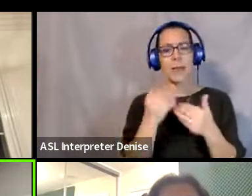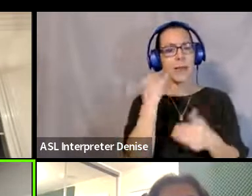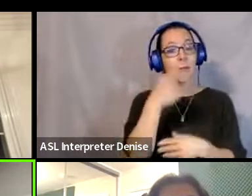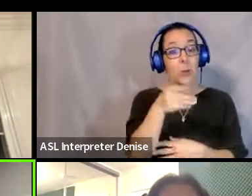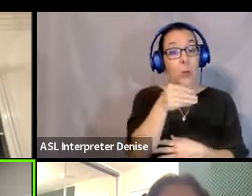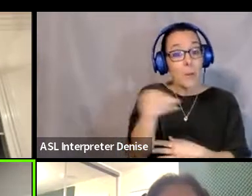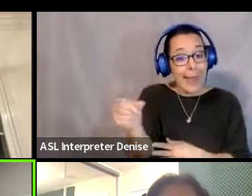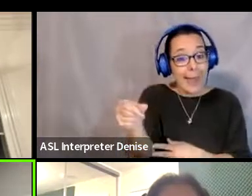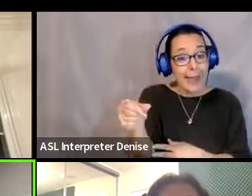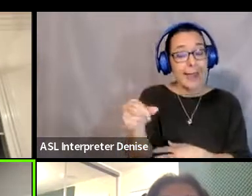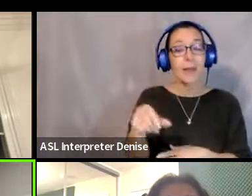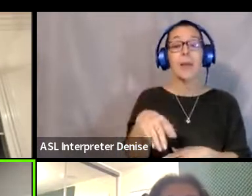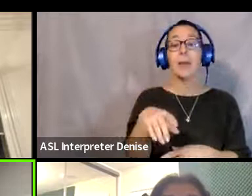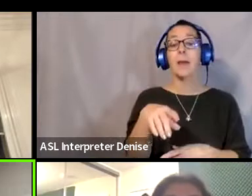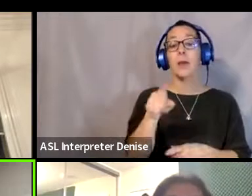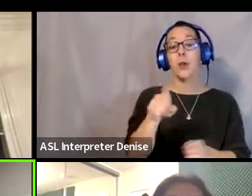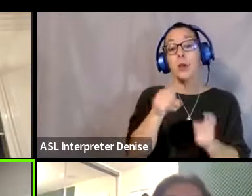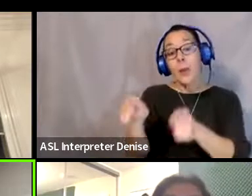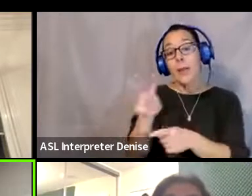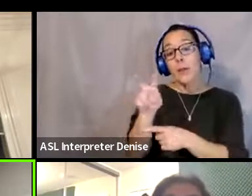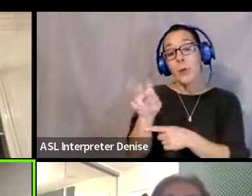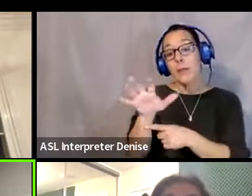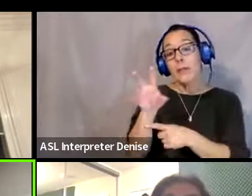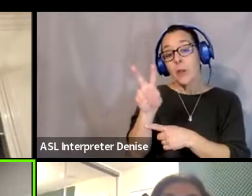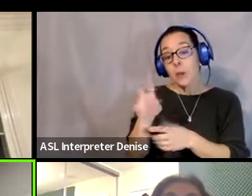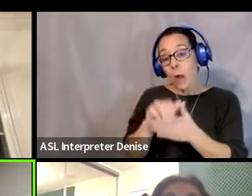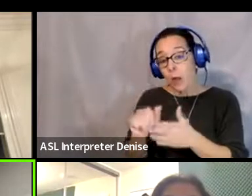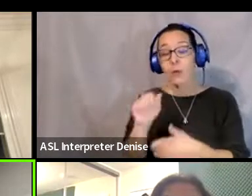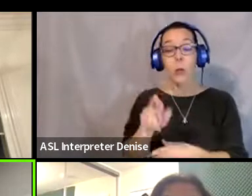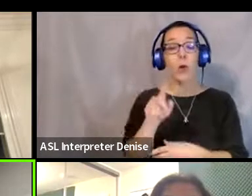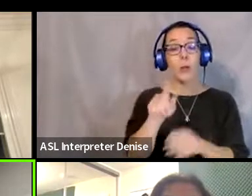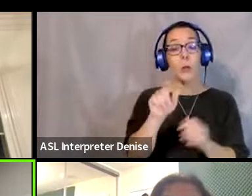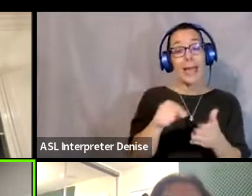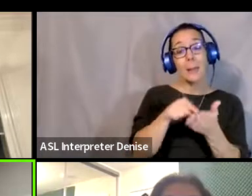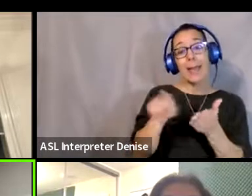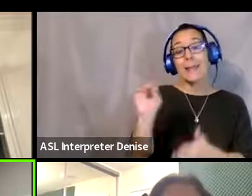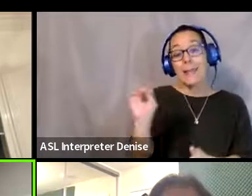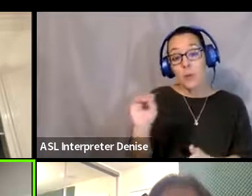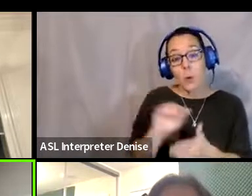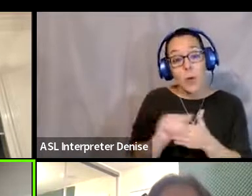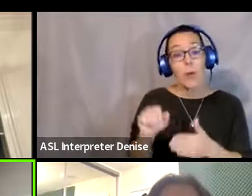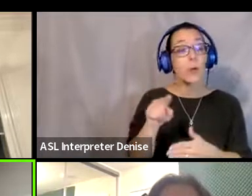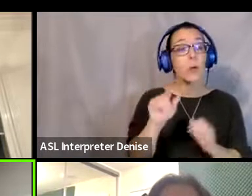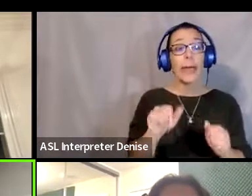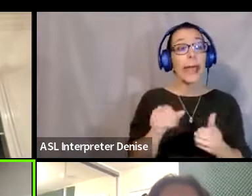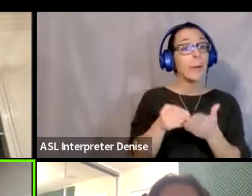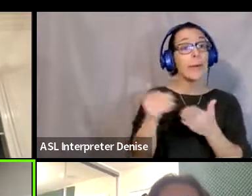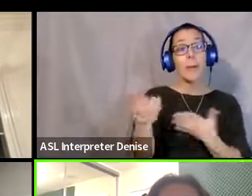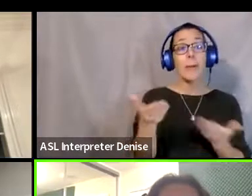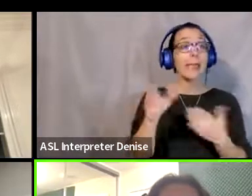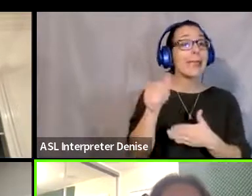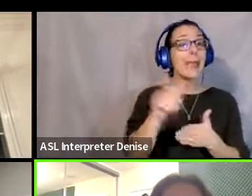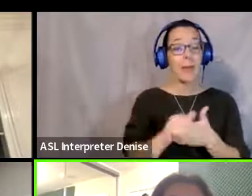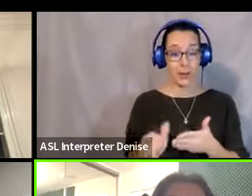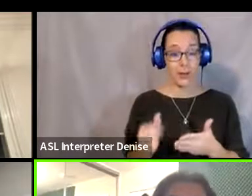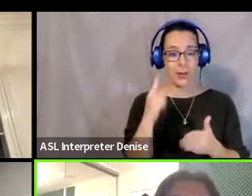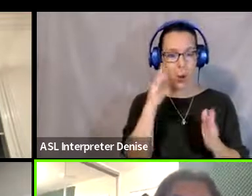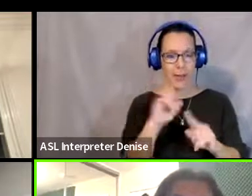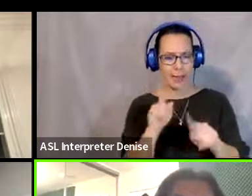donation of $252 or $0 or somewhere in between. I hope that answers your question. Thank you,